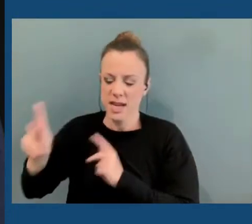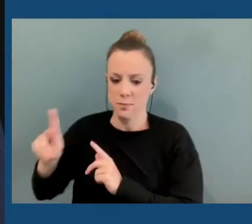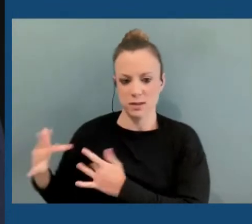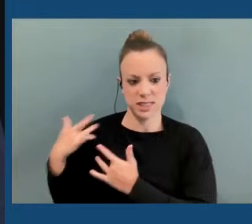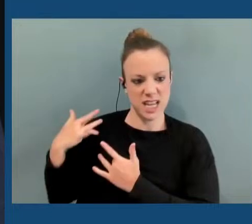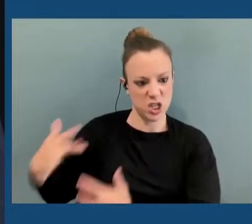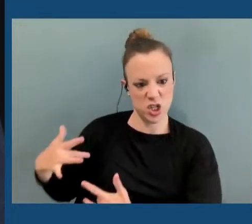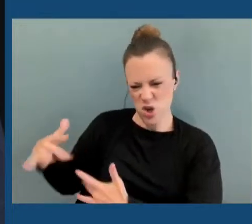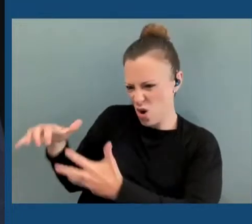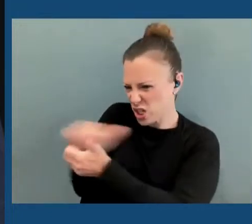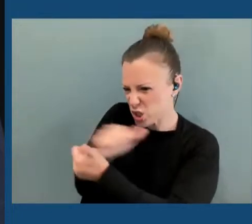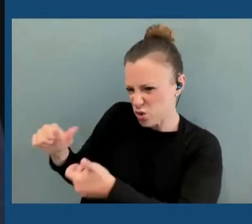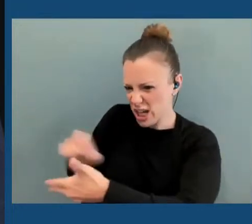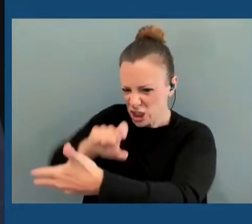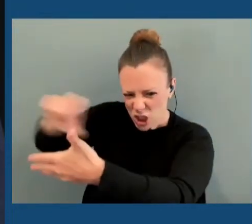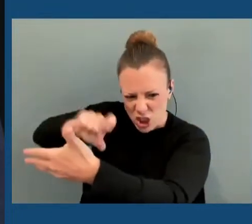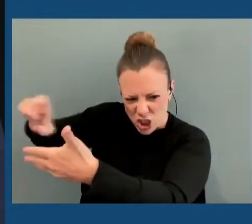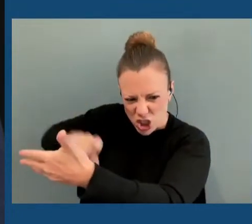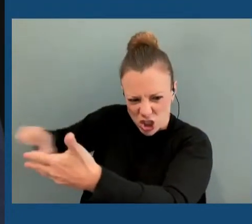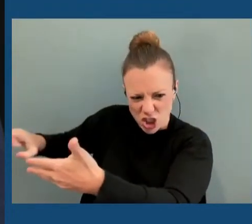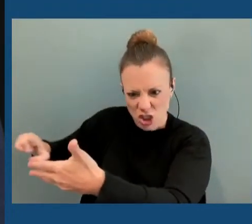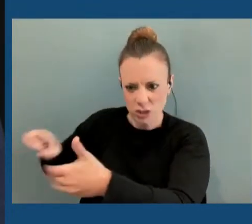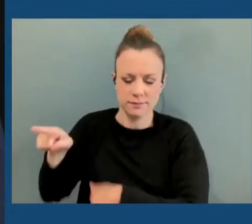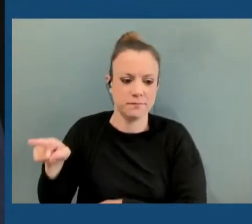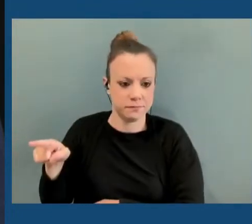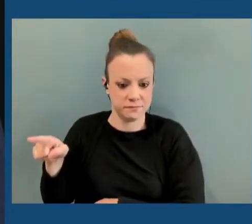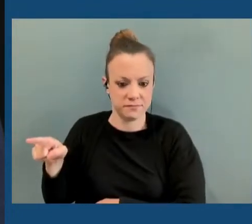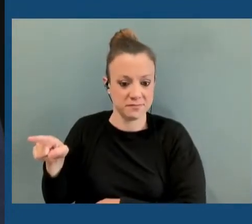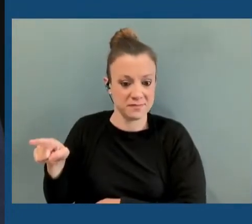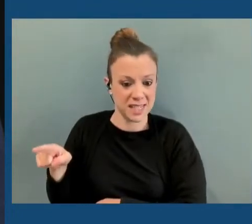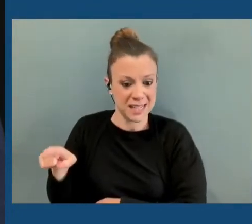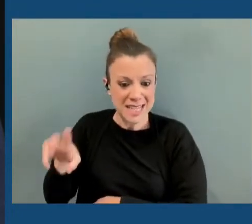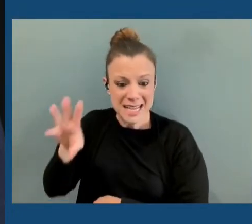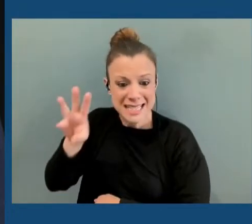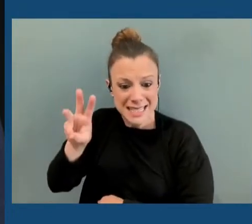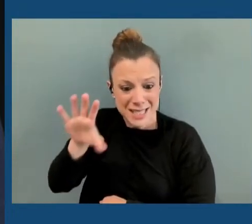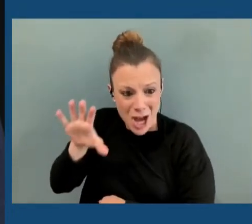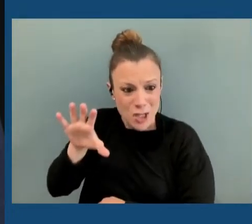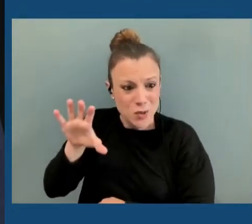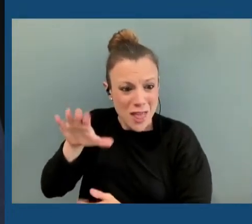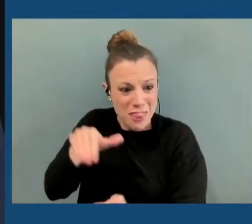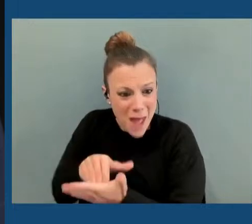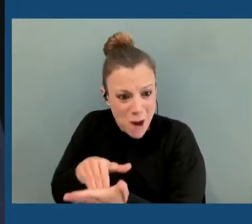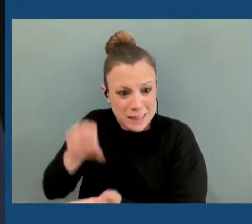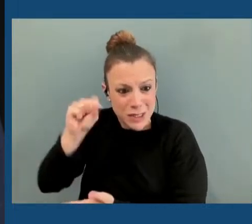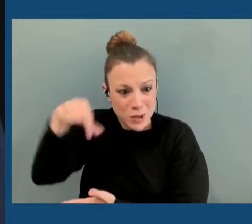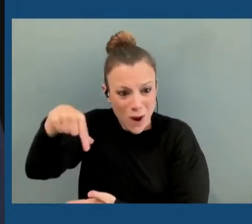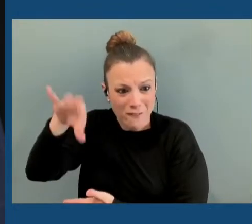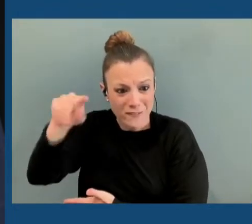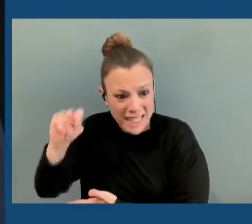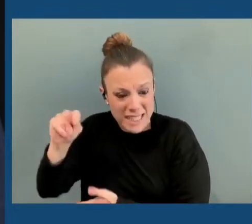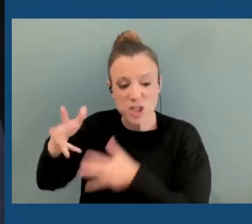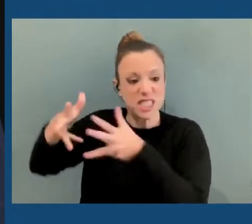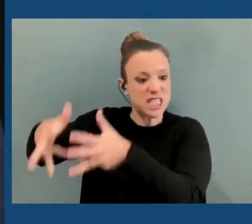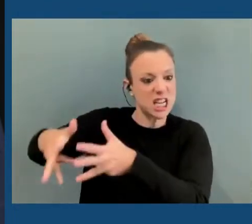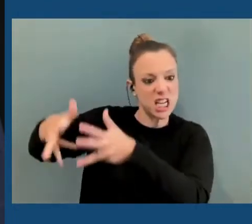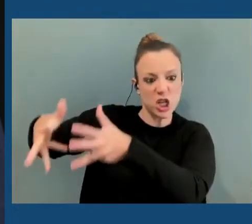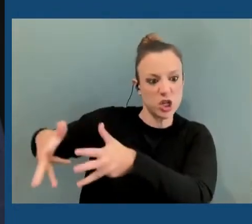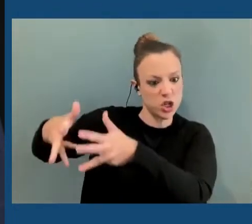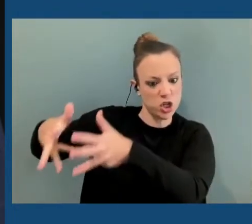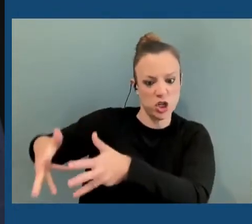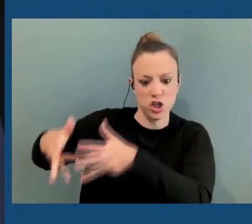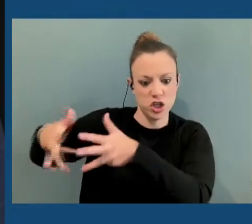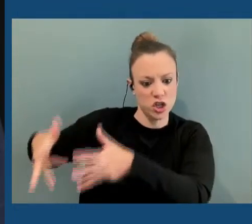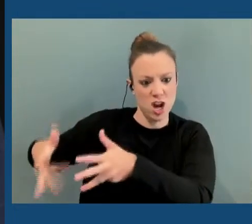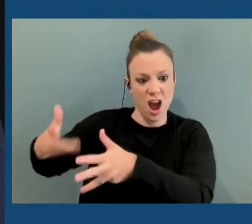600,000 square feet sitting there, attracting all kinds of things. I went up there and we saw the graffiti on the